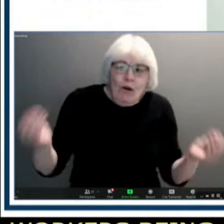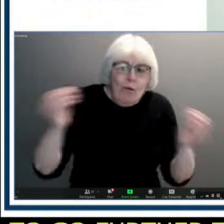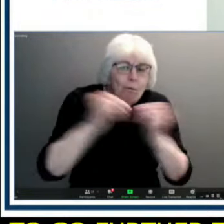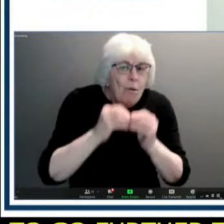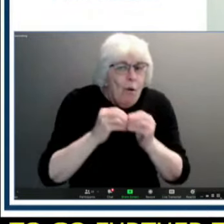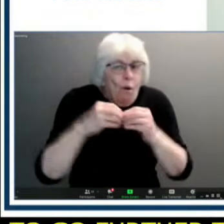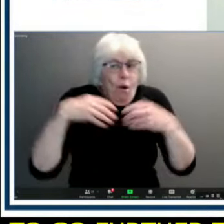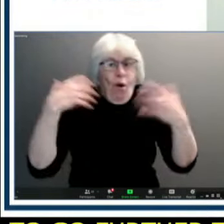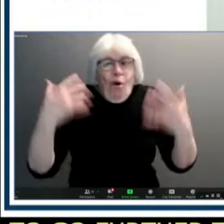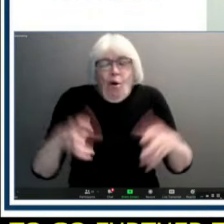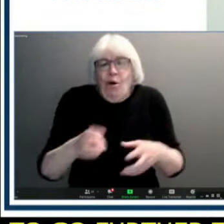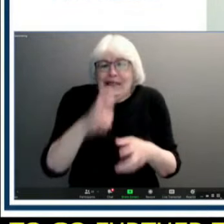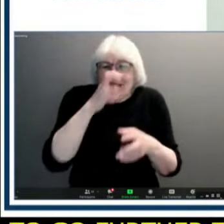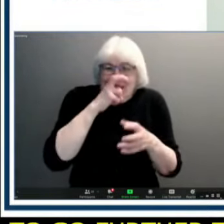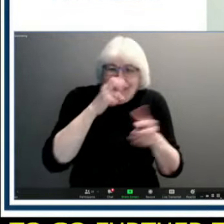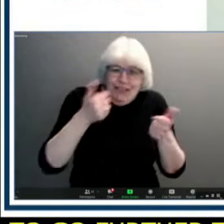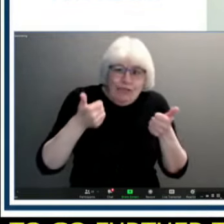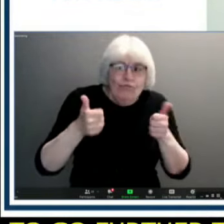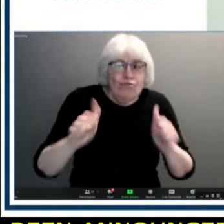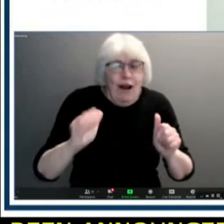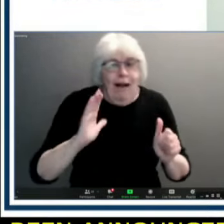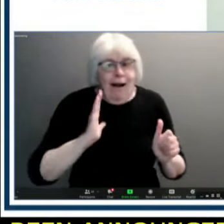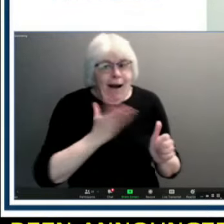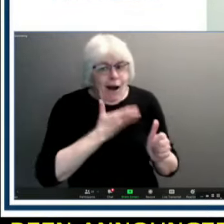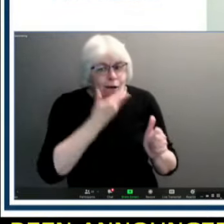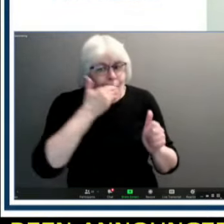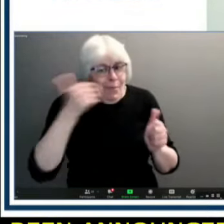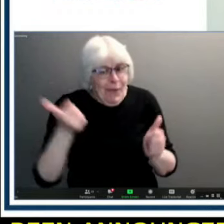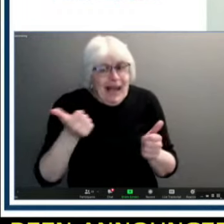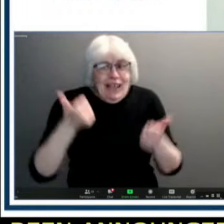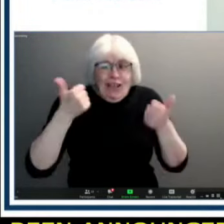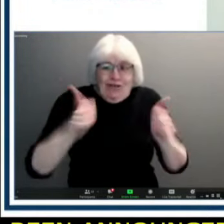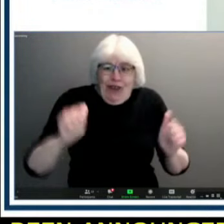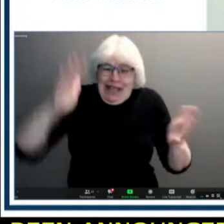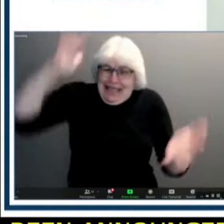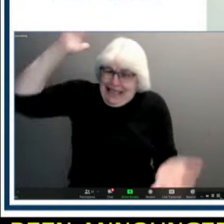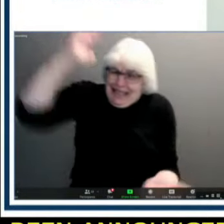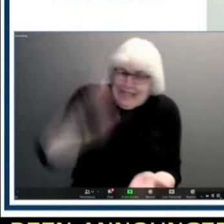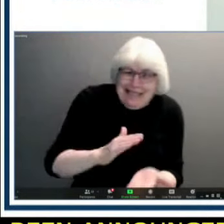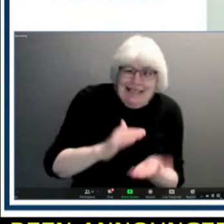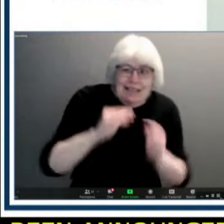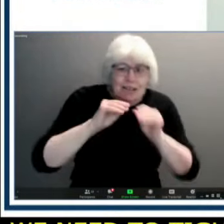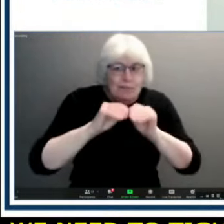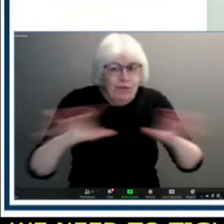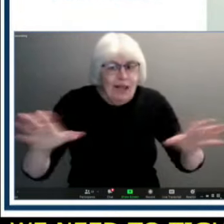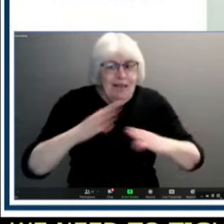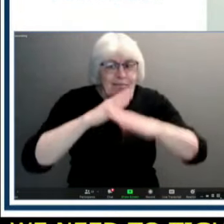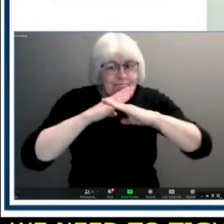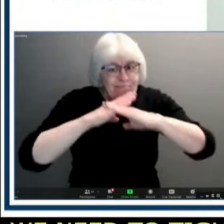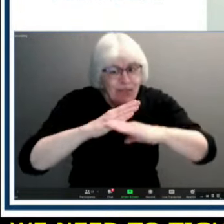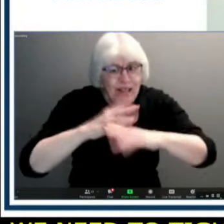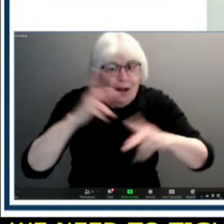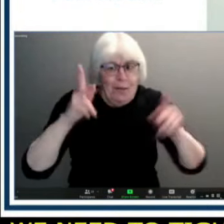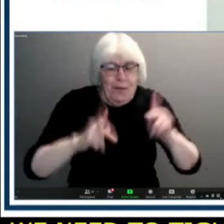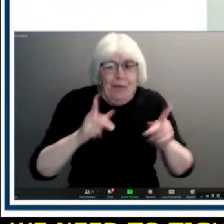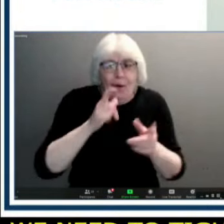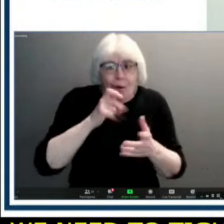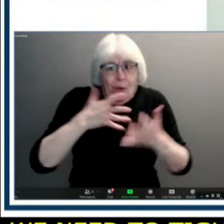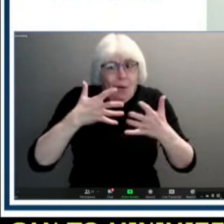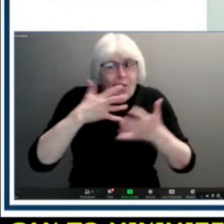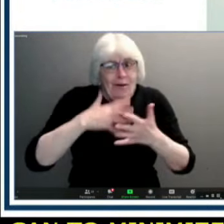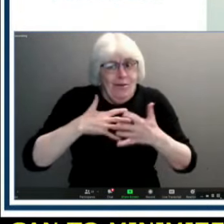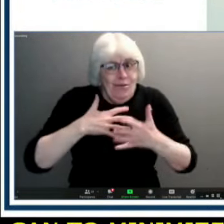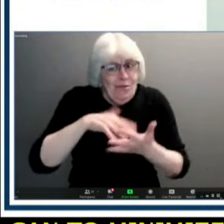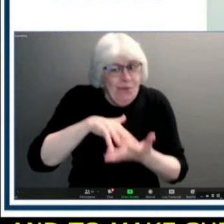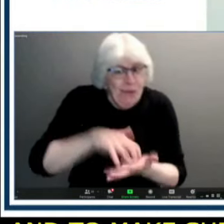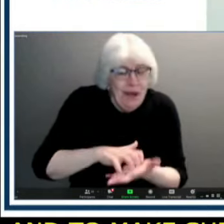can to minimize the spread, to protect our vulnerable, and to make sure that we don't overwhelm the healthcare system. So Dr.